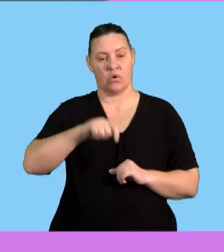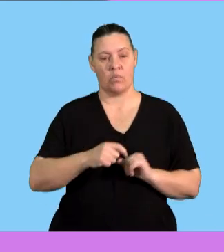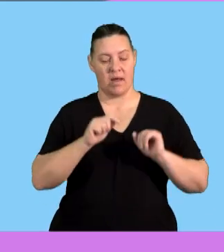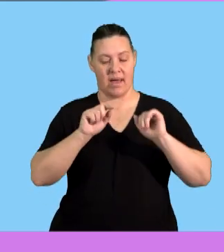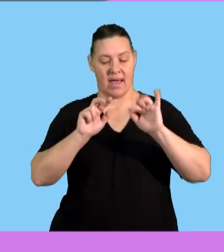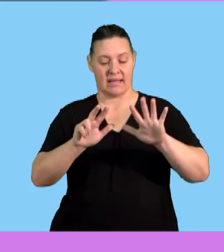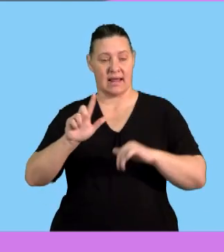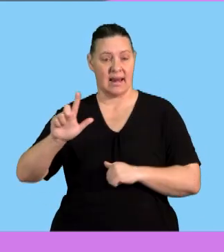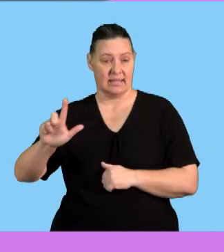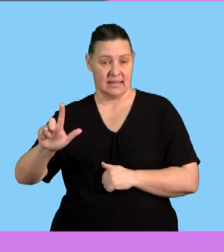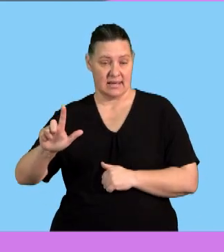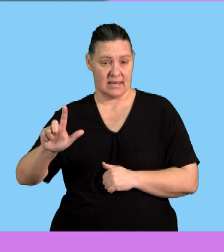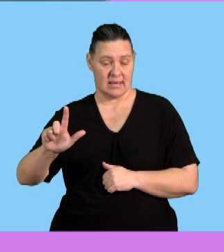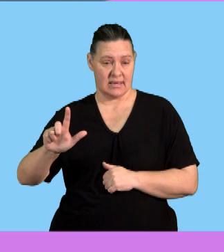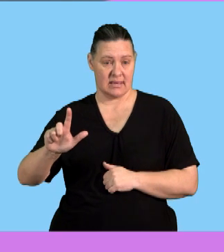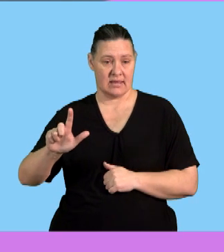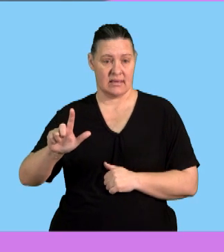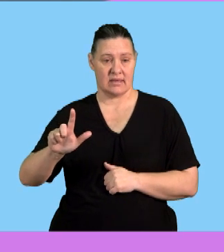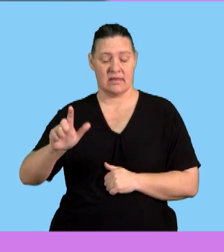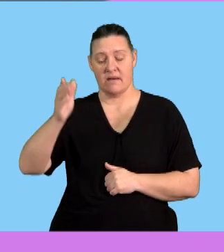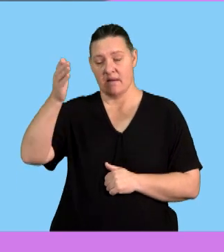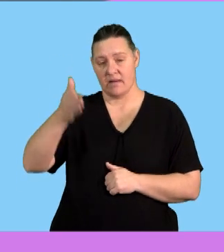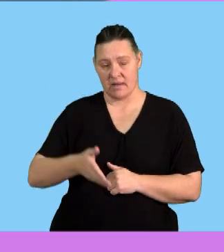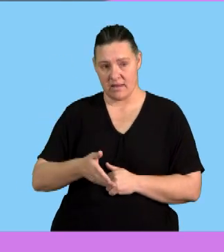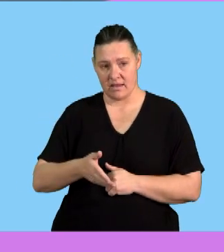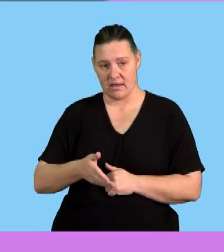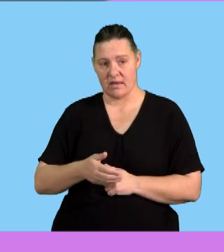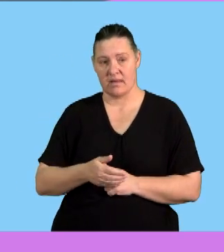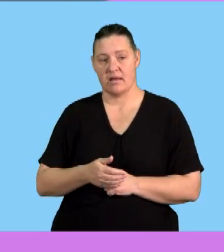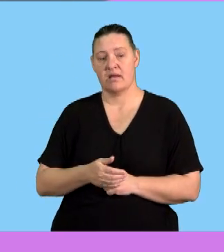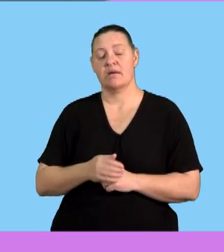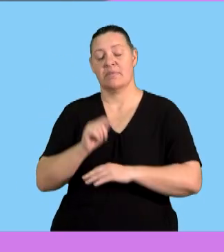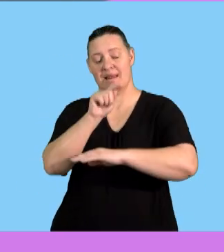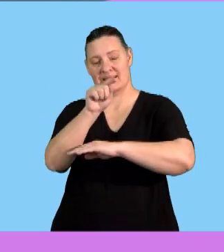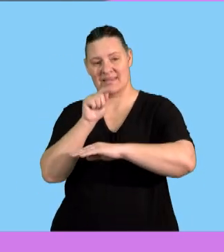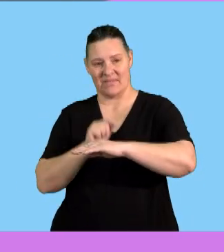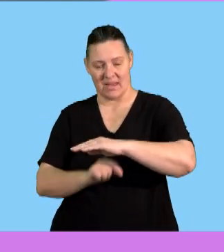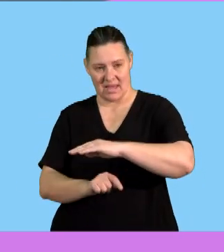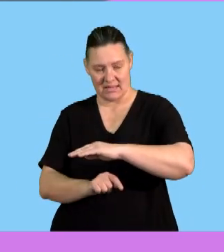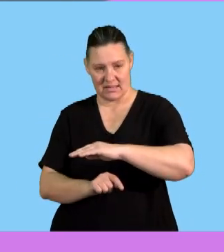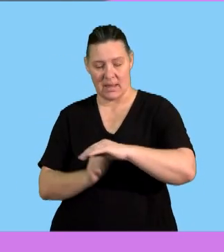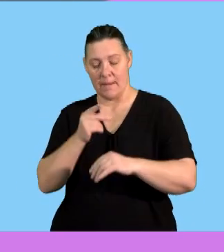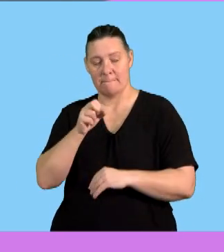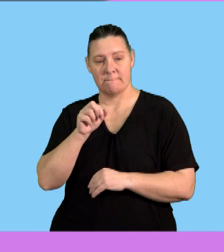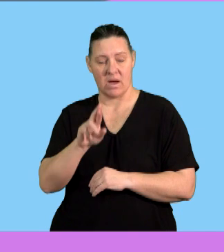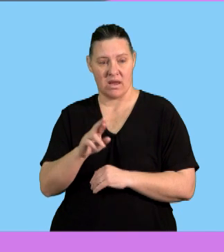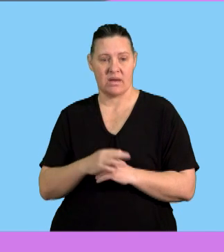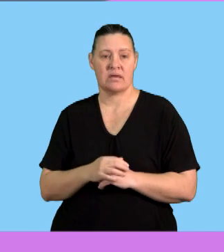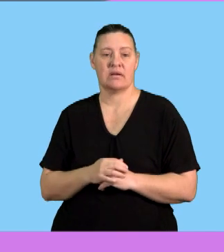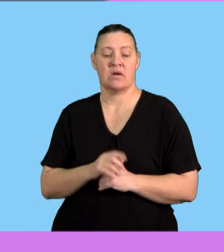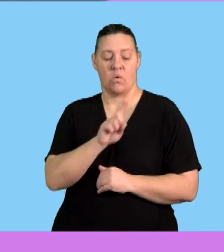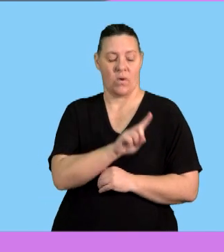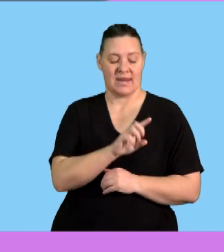7.8 liters per becomes your division sign or division line